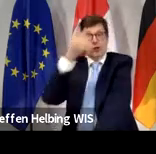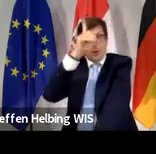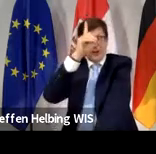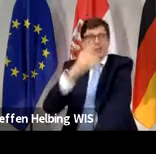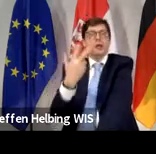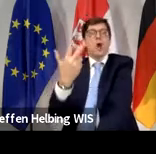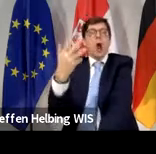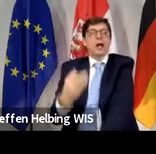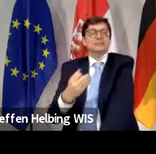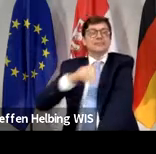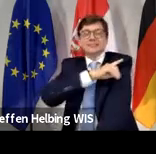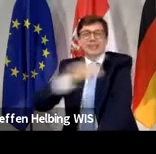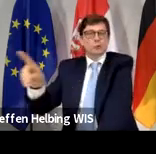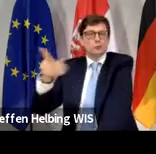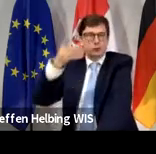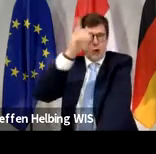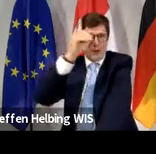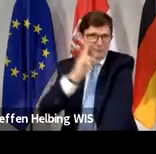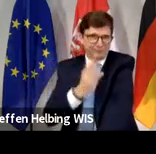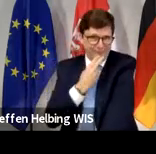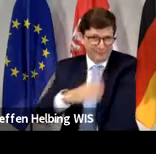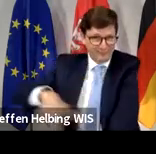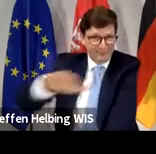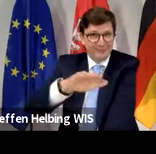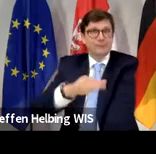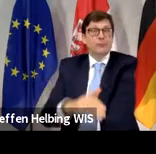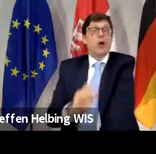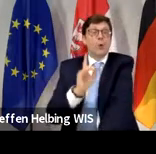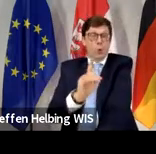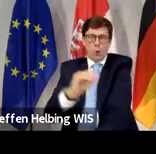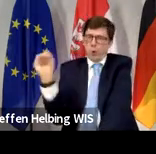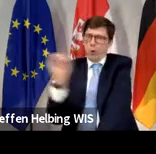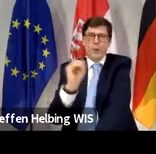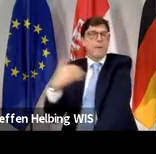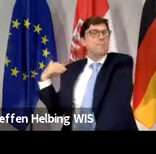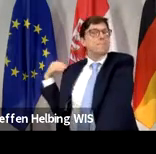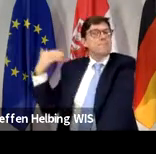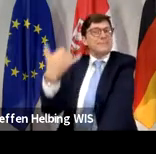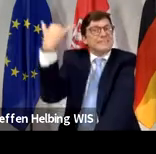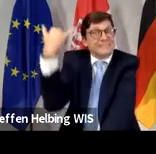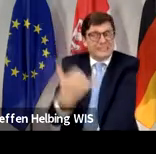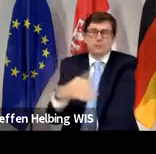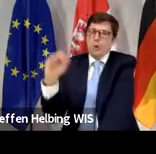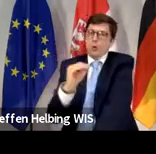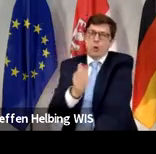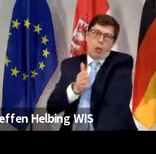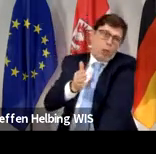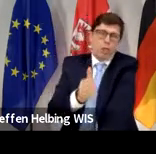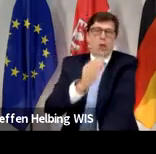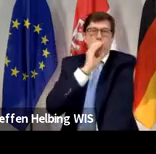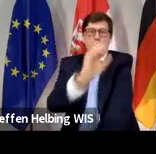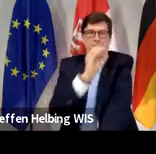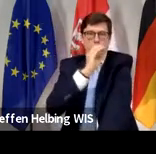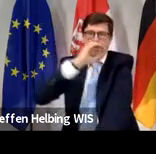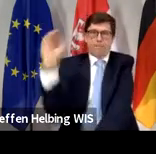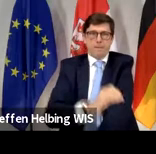roundabout. And in Germany, we have 38,000 deaf people. But the problem is, we